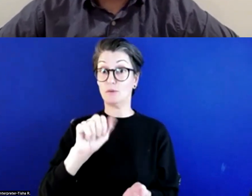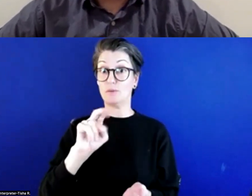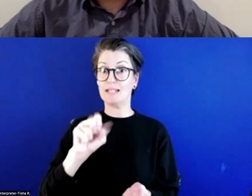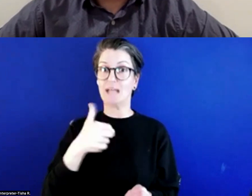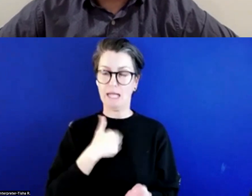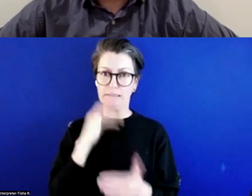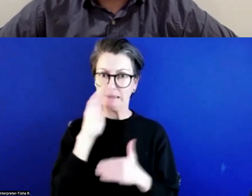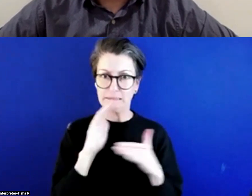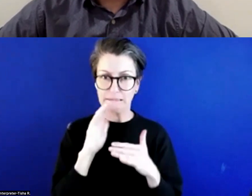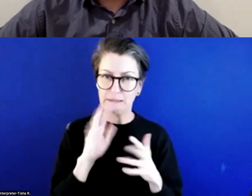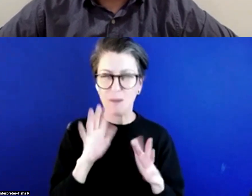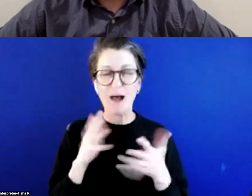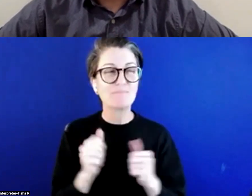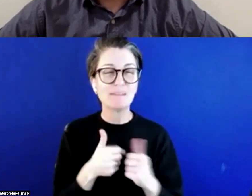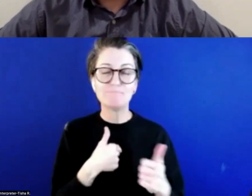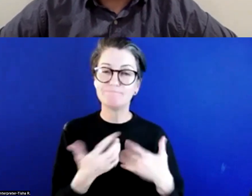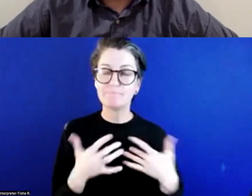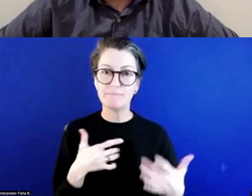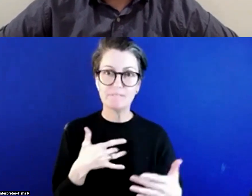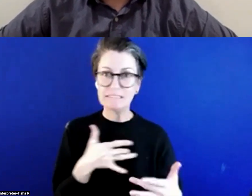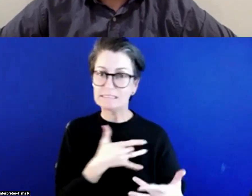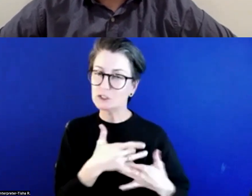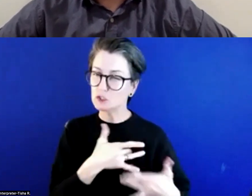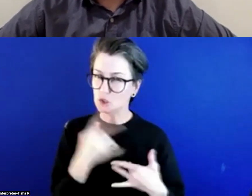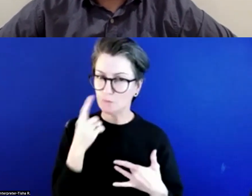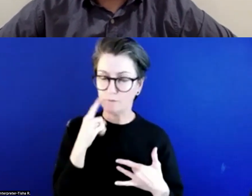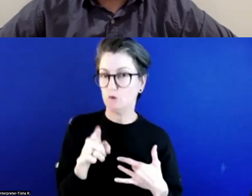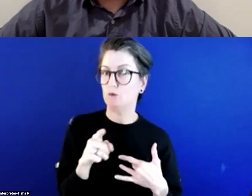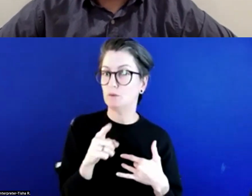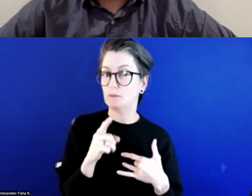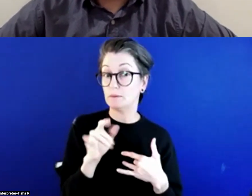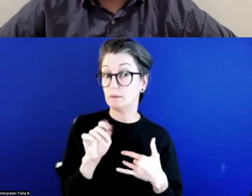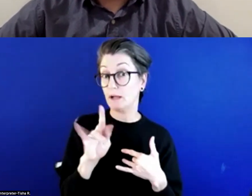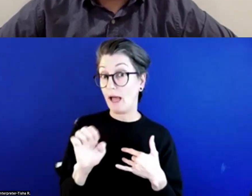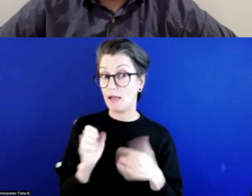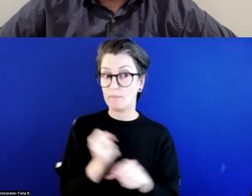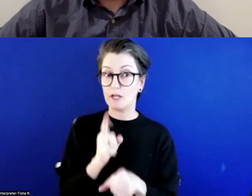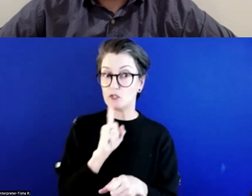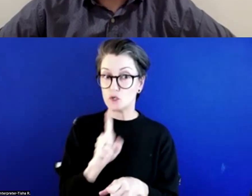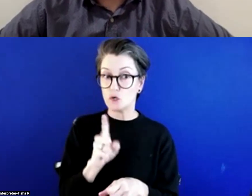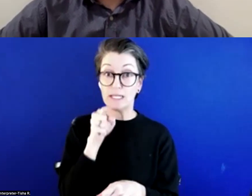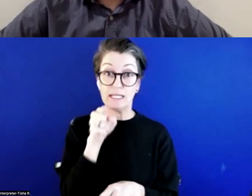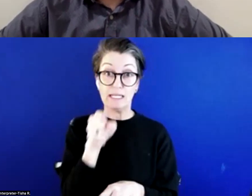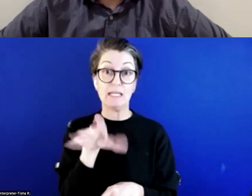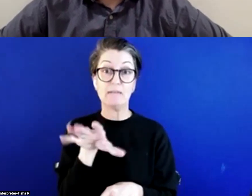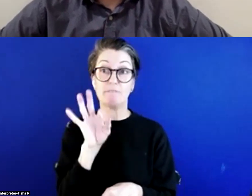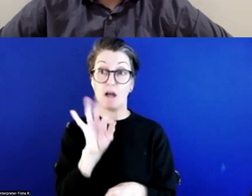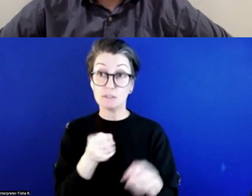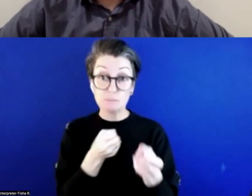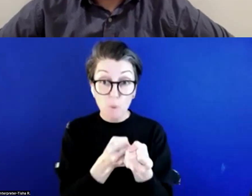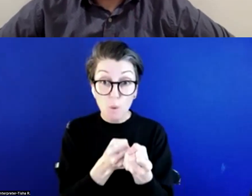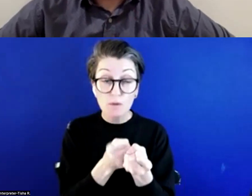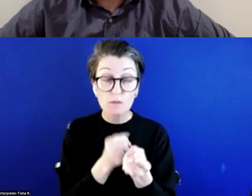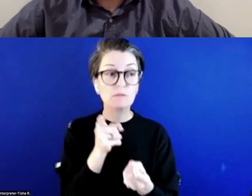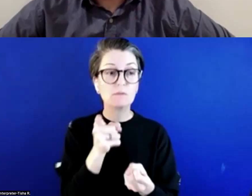that I have a concern for, as a fellow veteran, for Kyle, making sure that he finds support and has a community to go